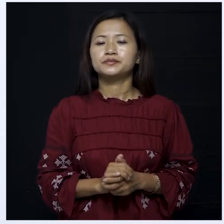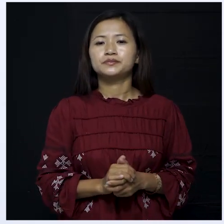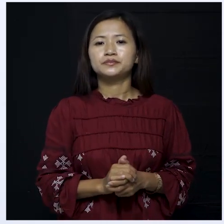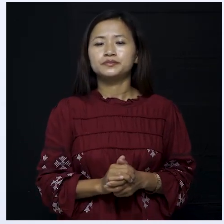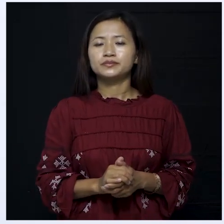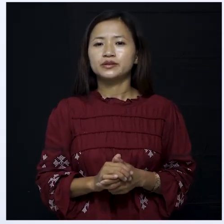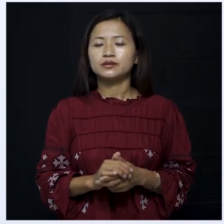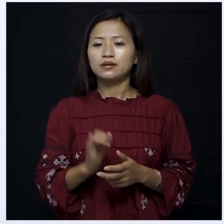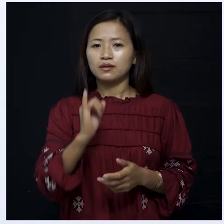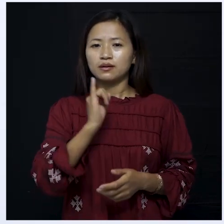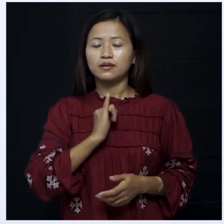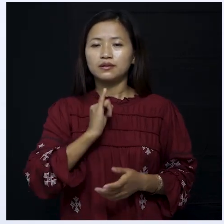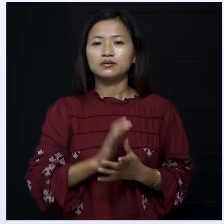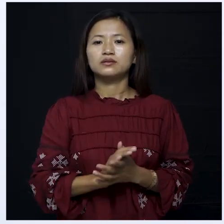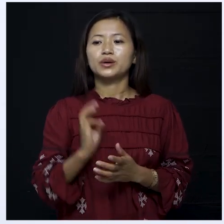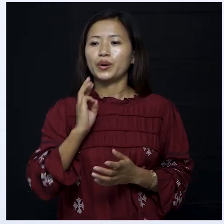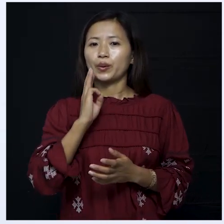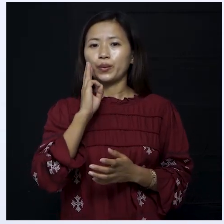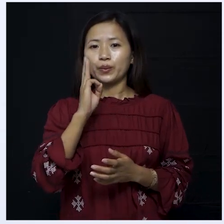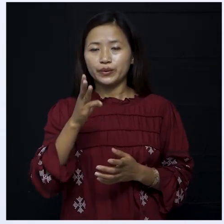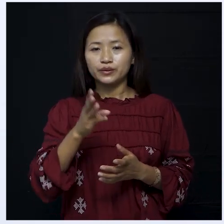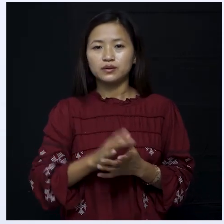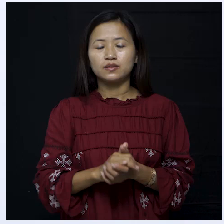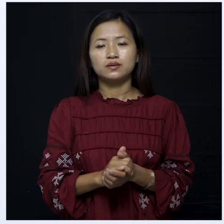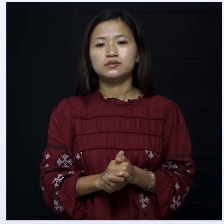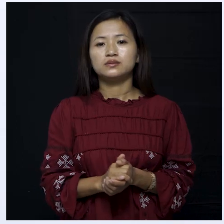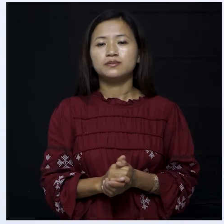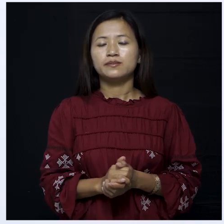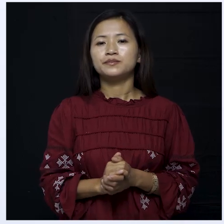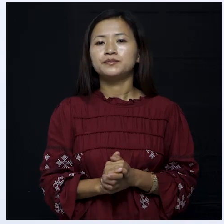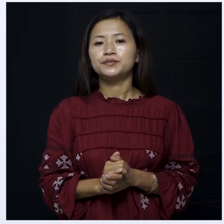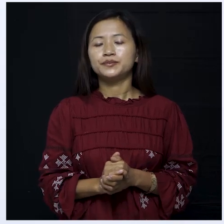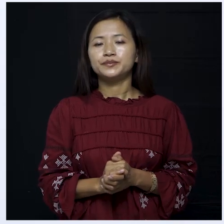For instance, I will.